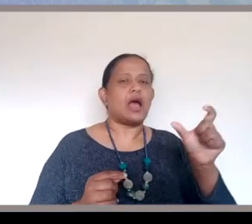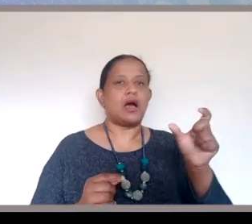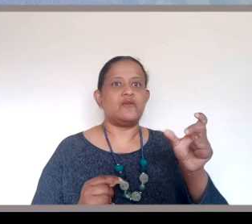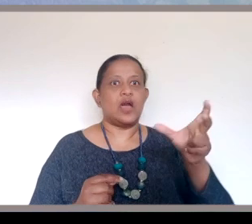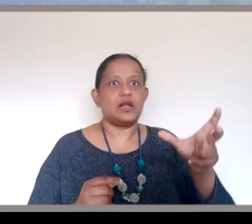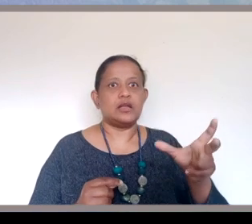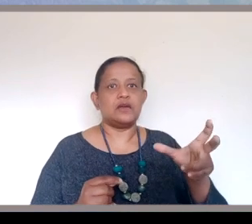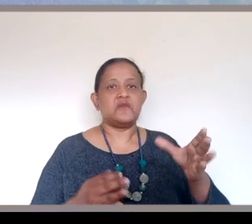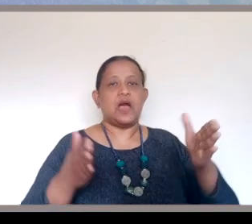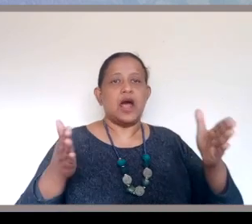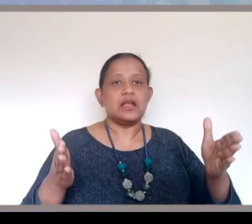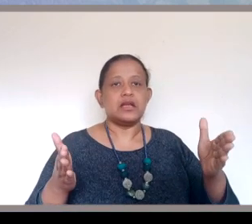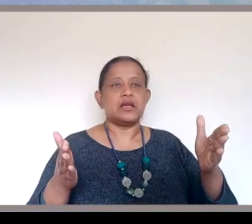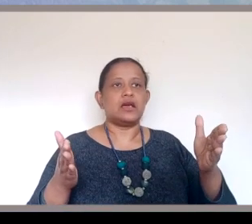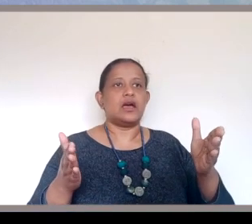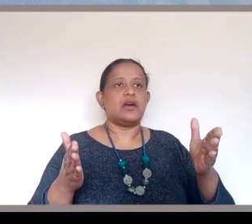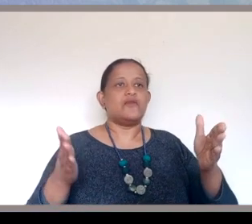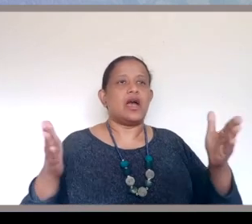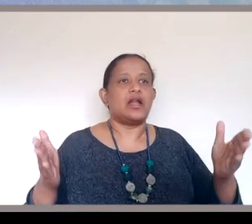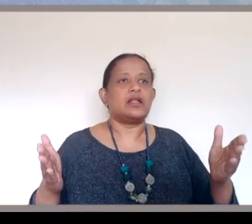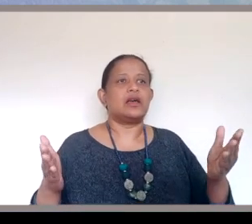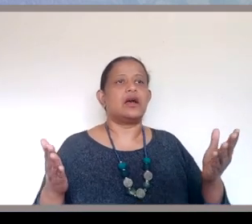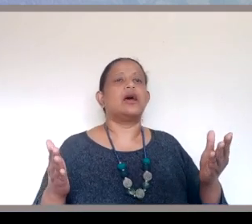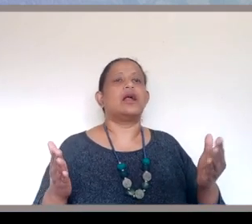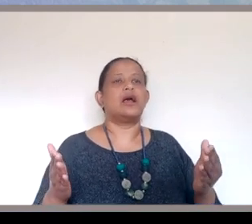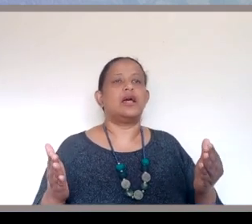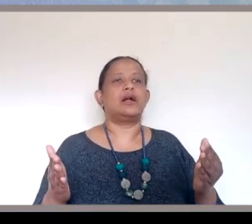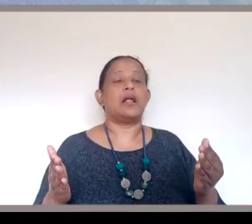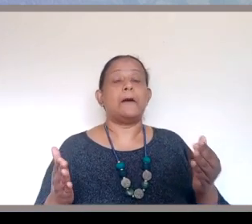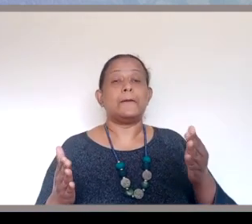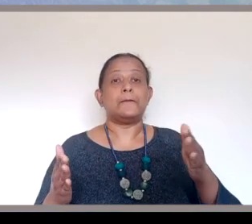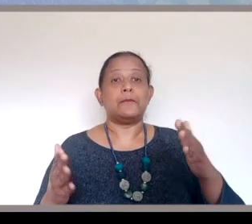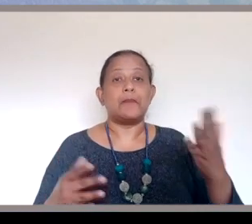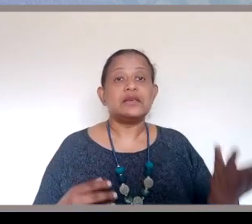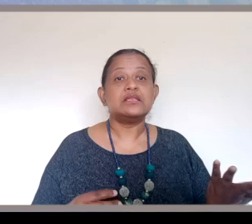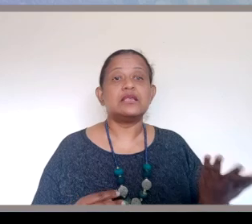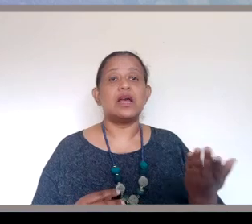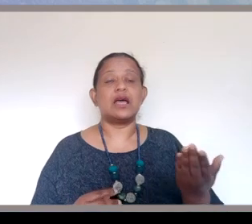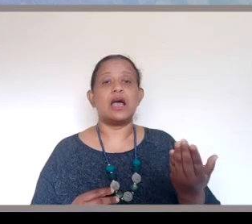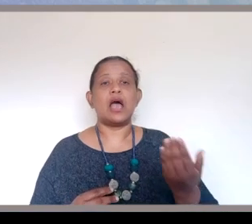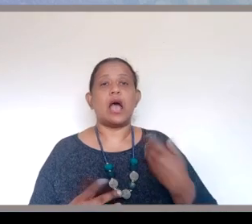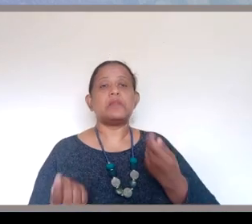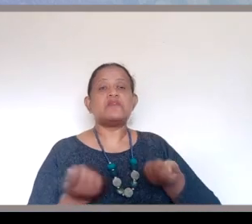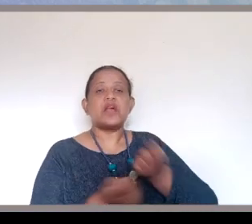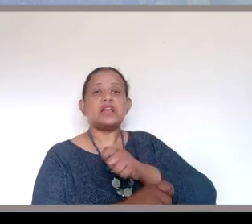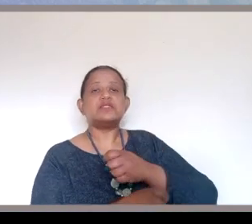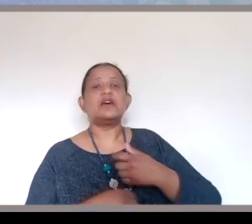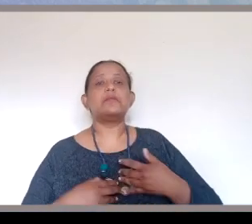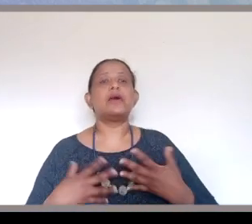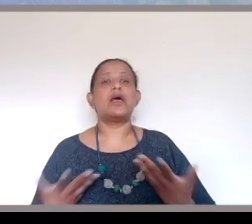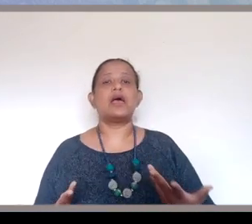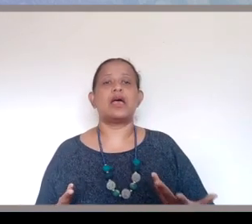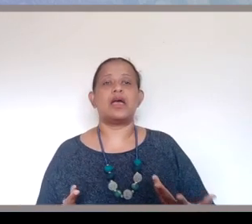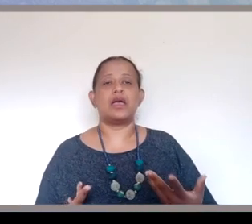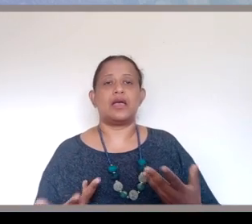whole purpose. You know, if you look at TV and internet advertising, right? That's the purpose. They try to get